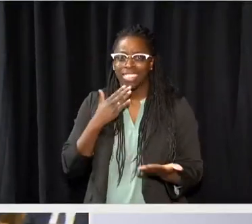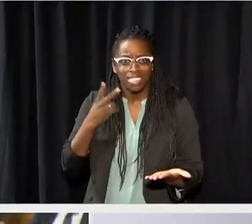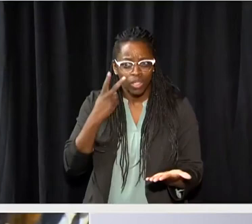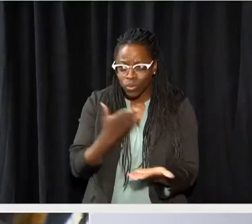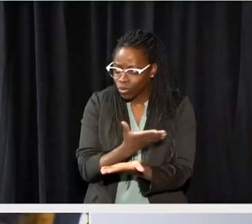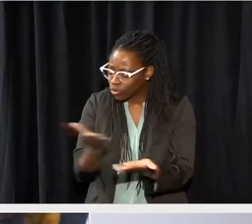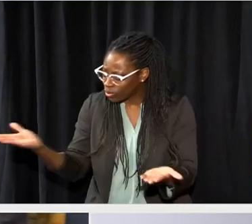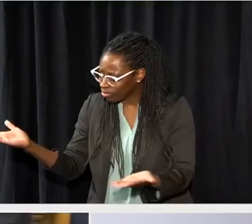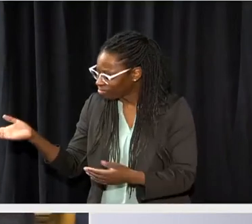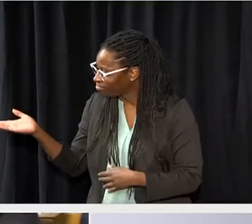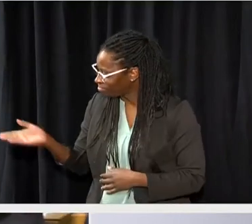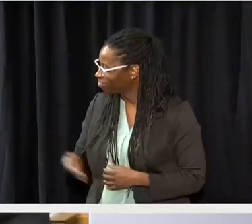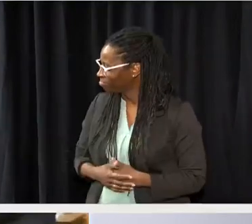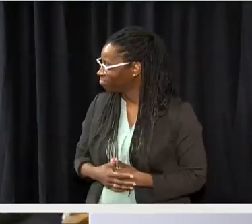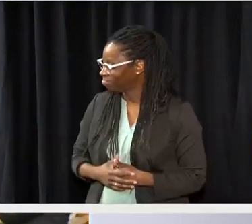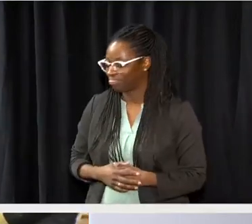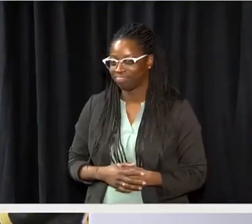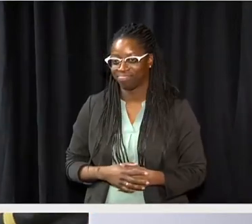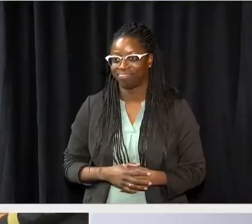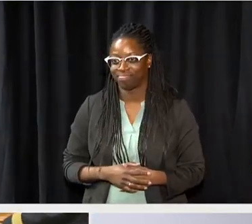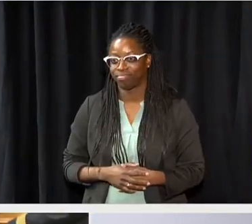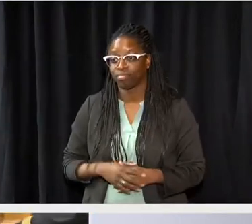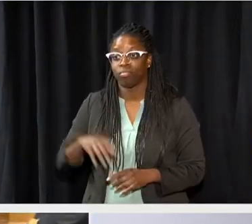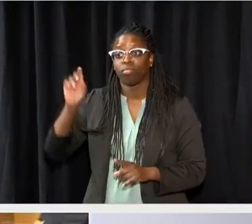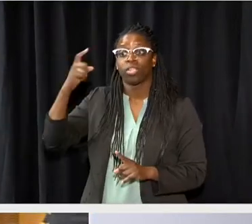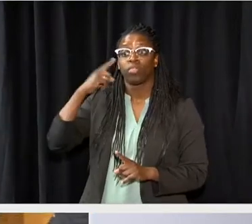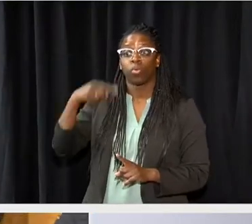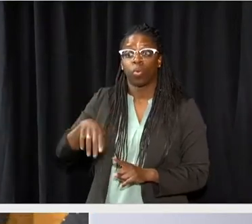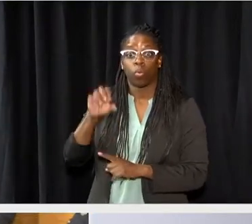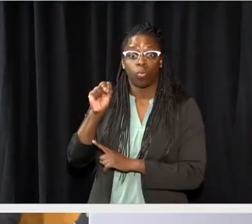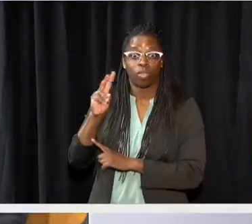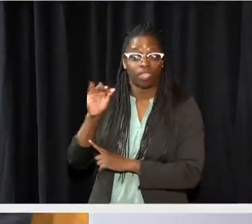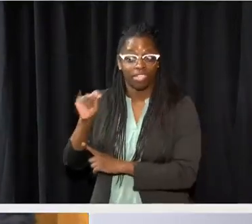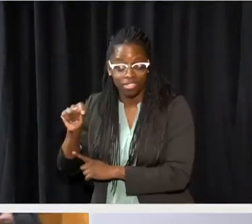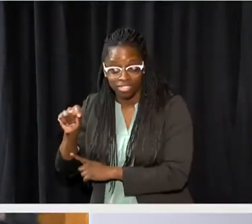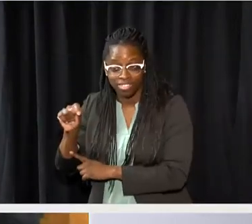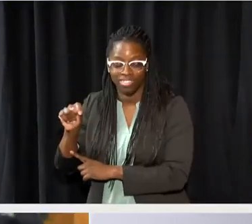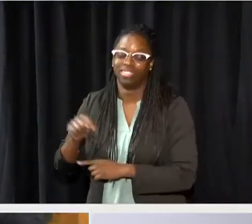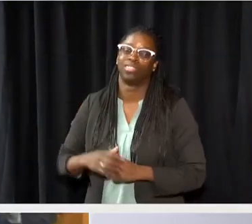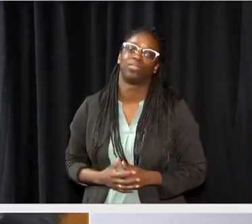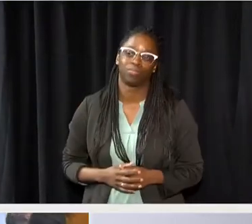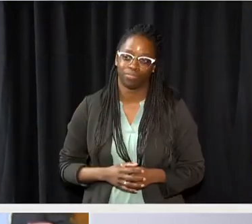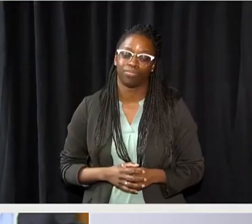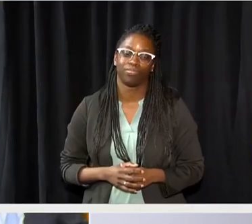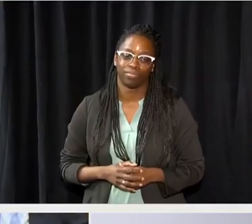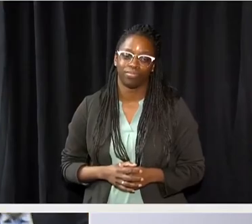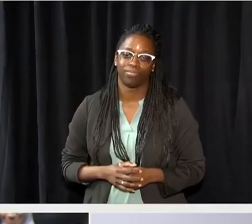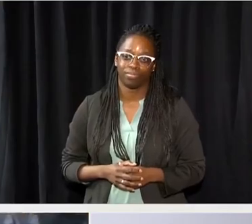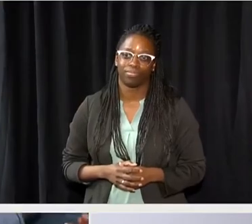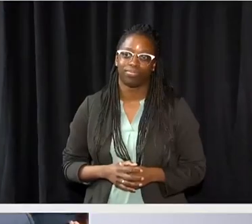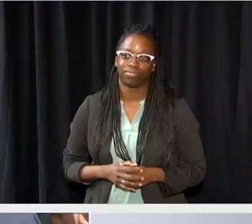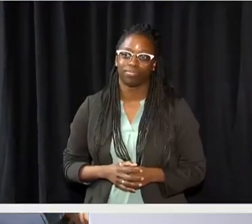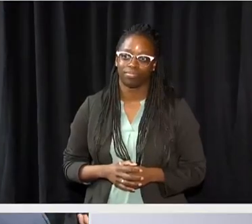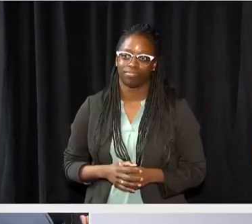It's good to see you here. It's also good to see Governor Swift. And Mayor,